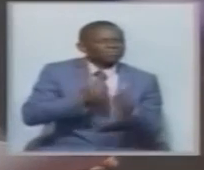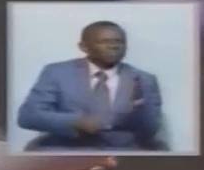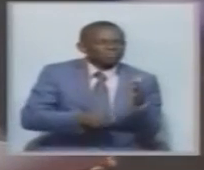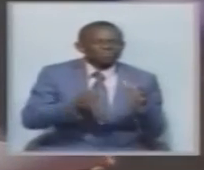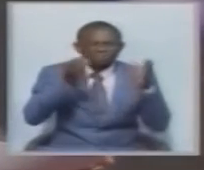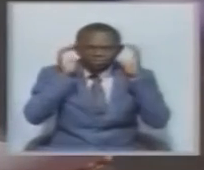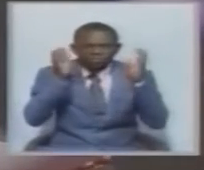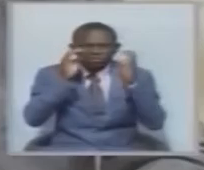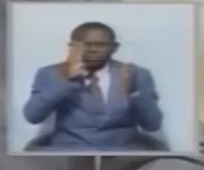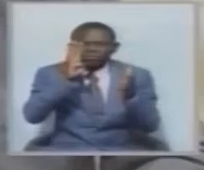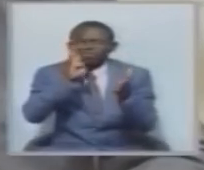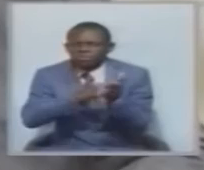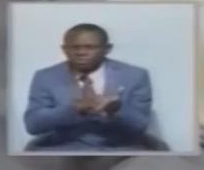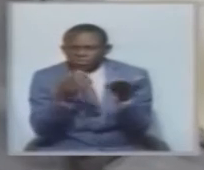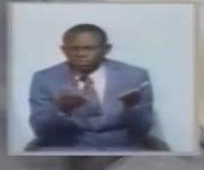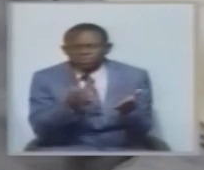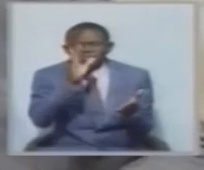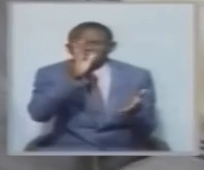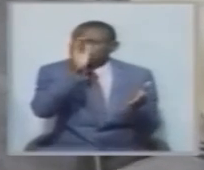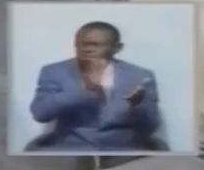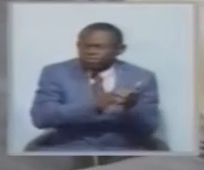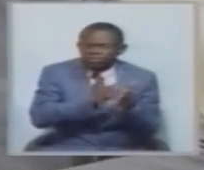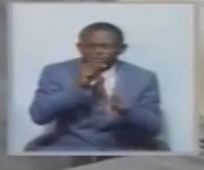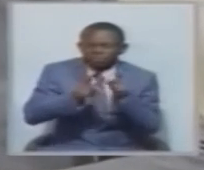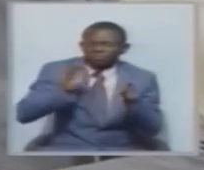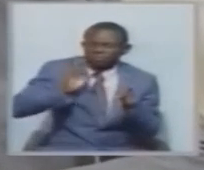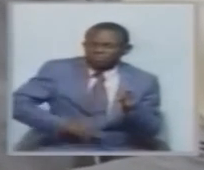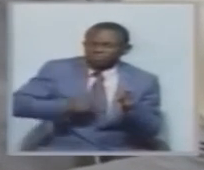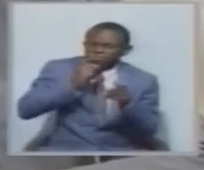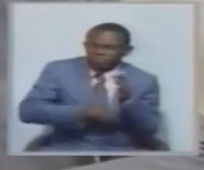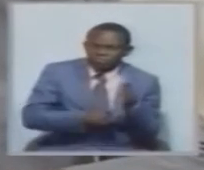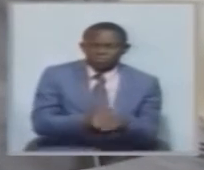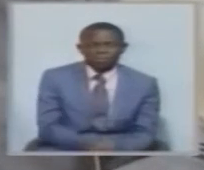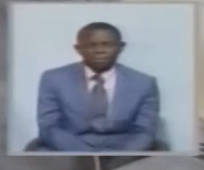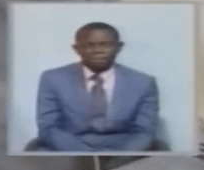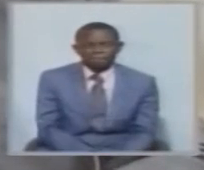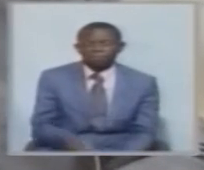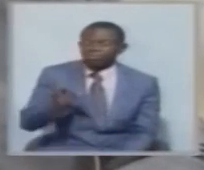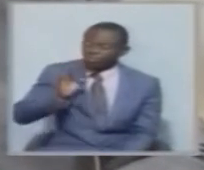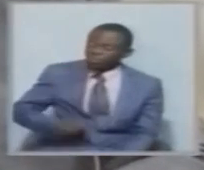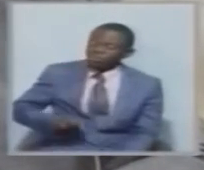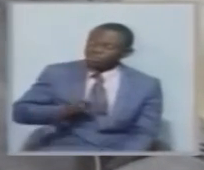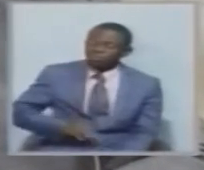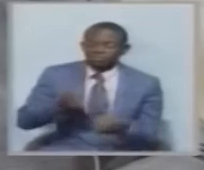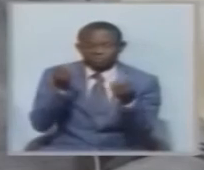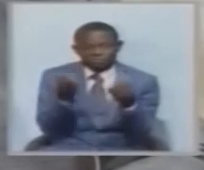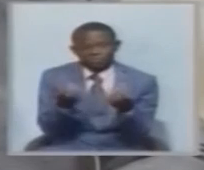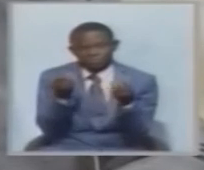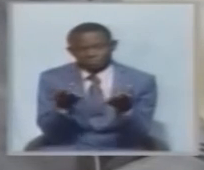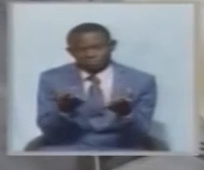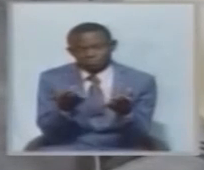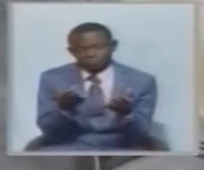delegates. That's good. I mean, the benefits are immense, Grevazio. First of all, we'll have a cross-pollination